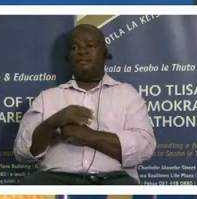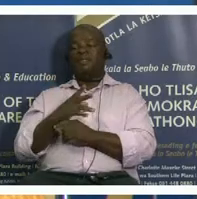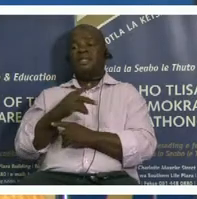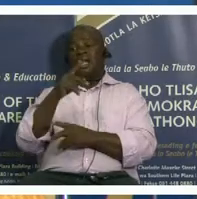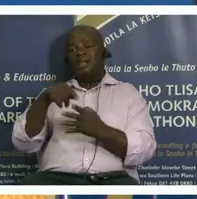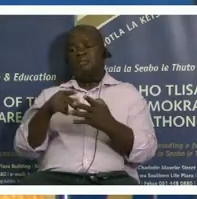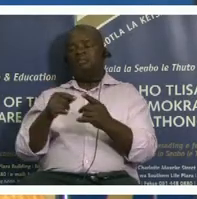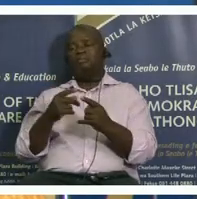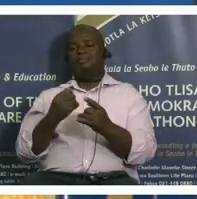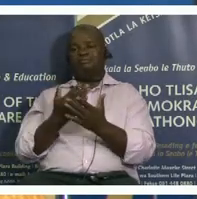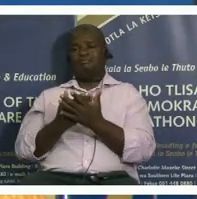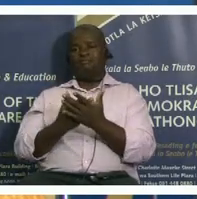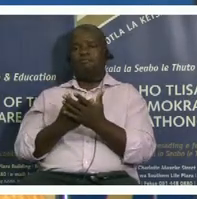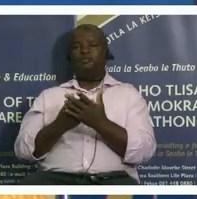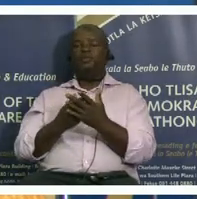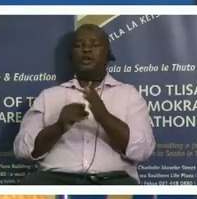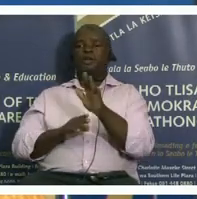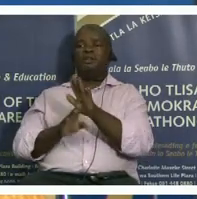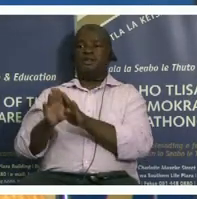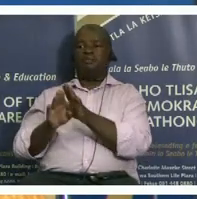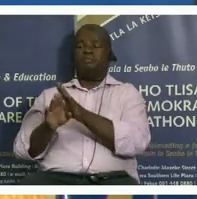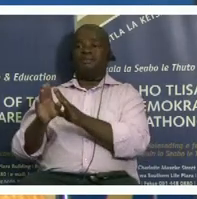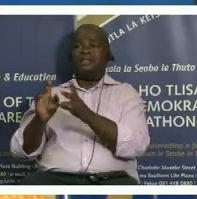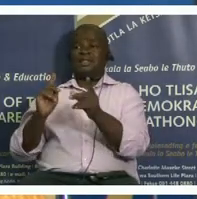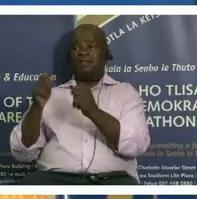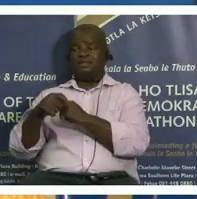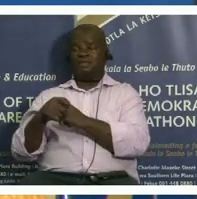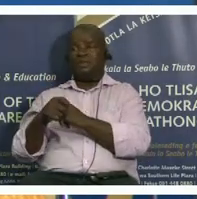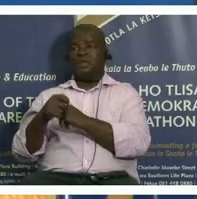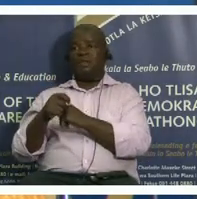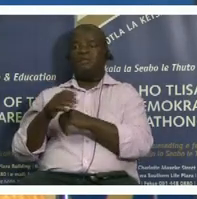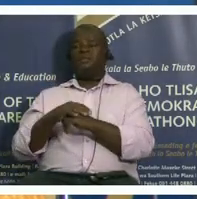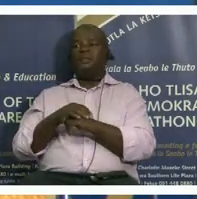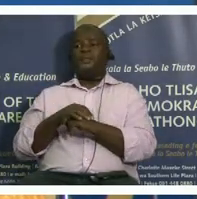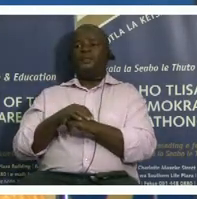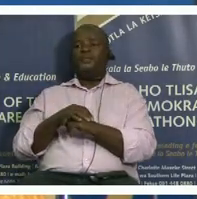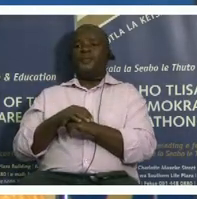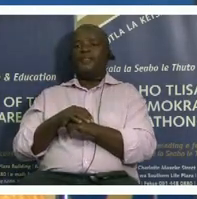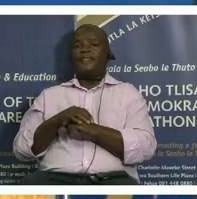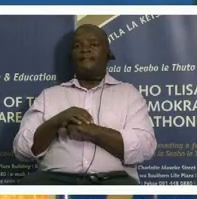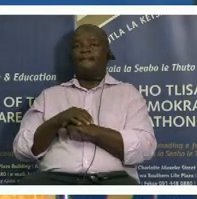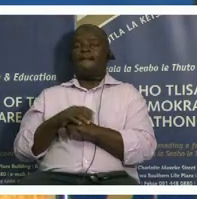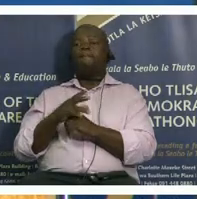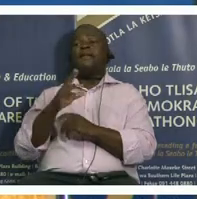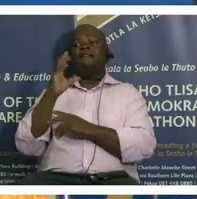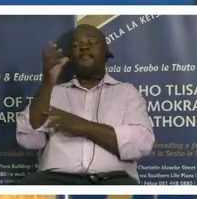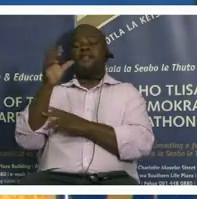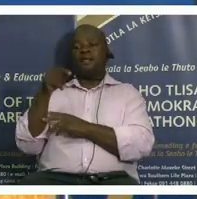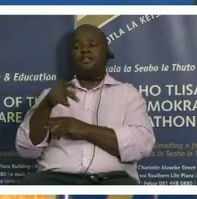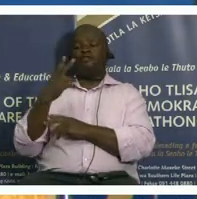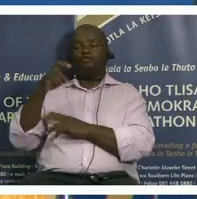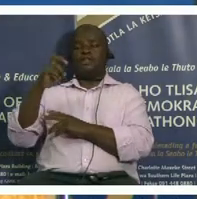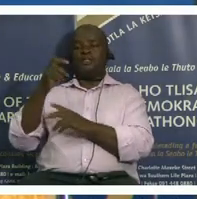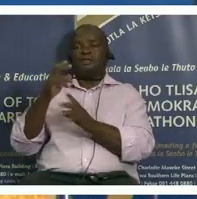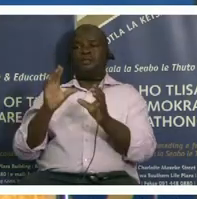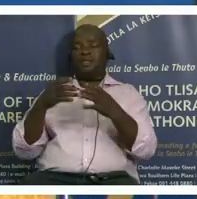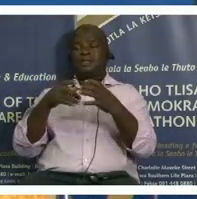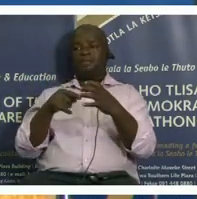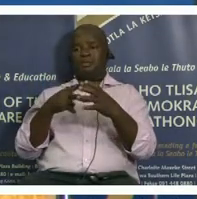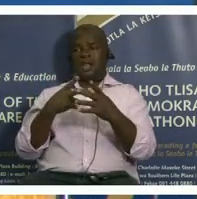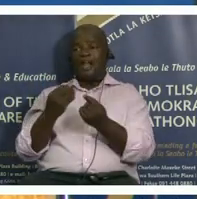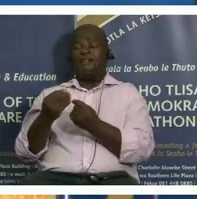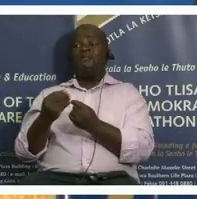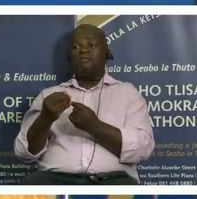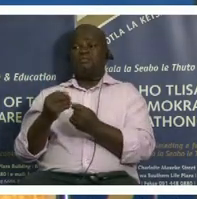transformation and growth trajectory of the Free State. The Free State tourism sector holds the